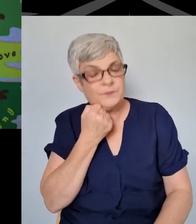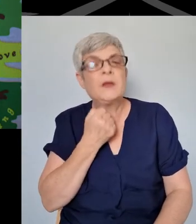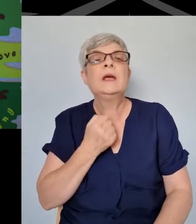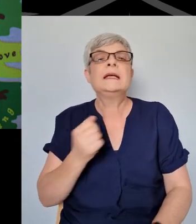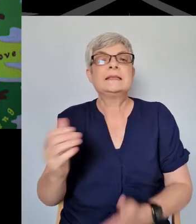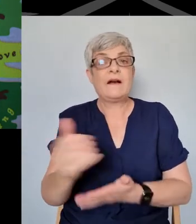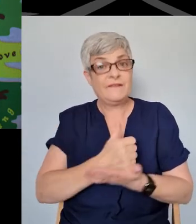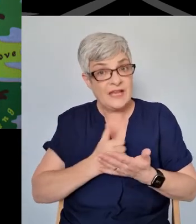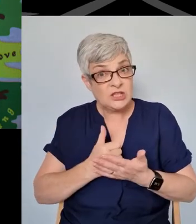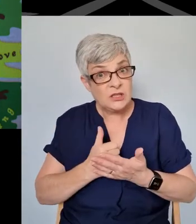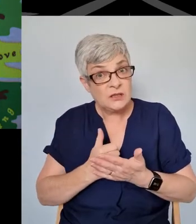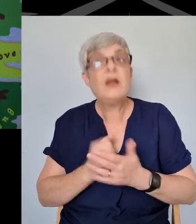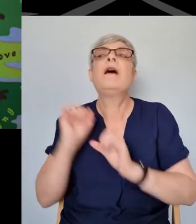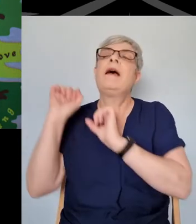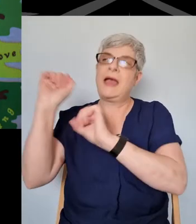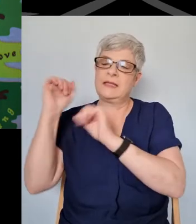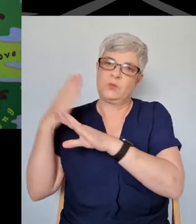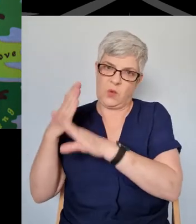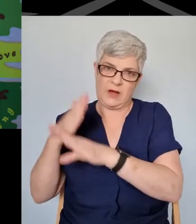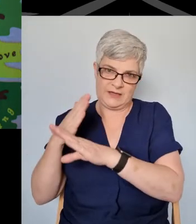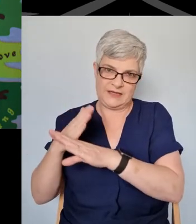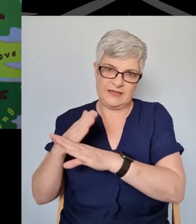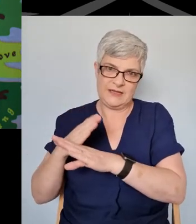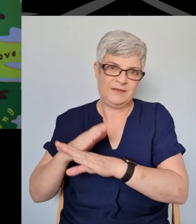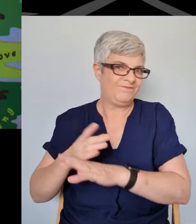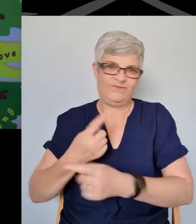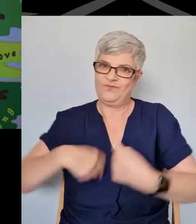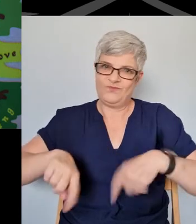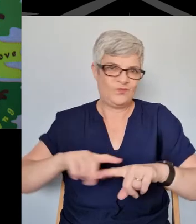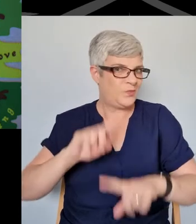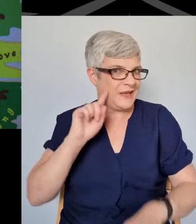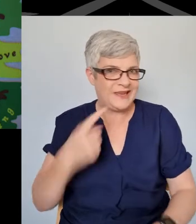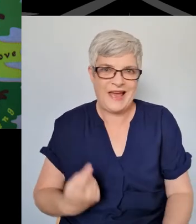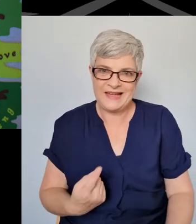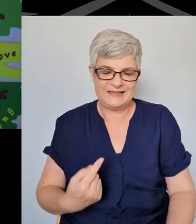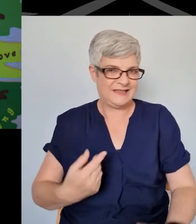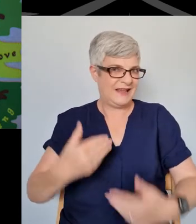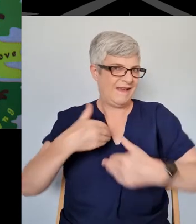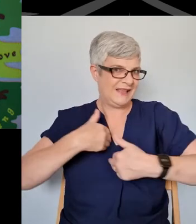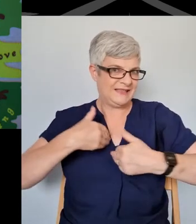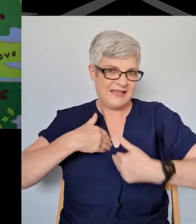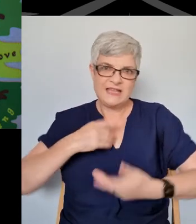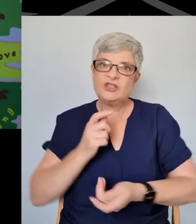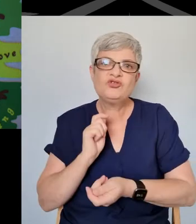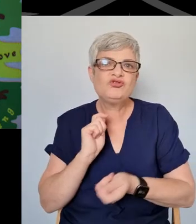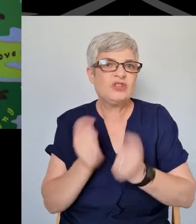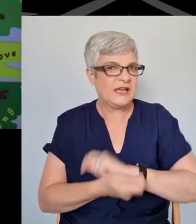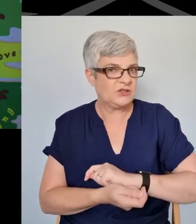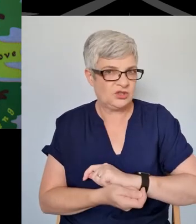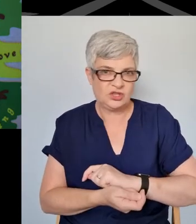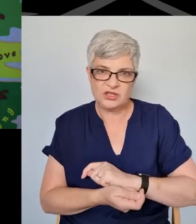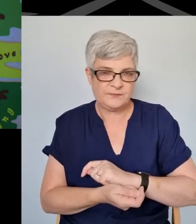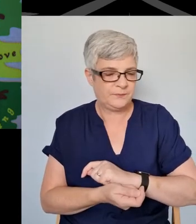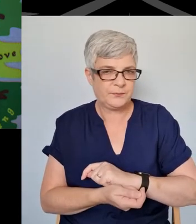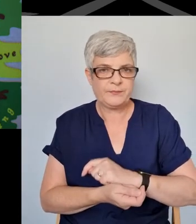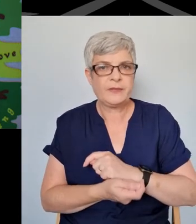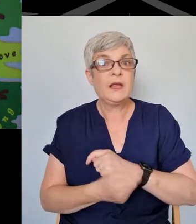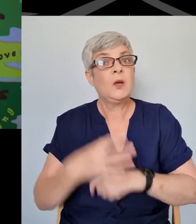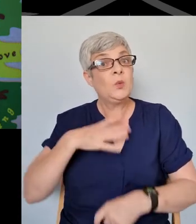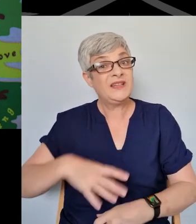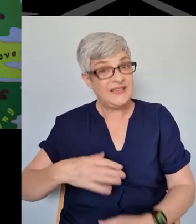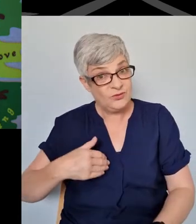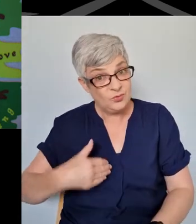It's what he does. We cannot produce from within the changes that are needed. We need